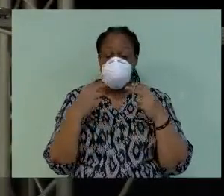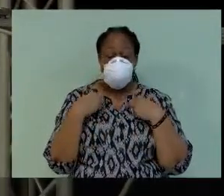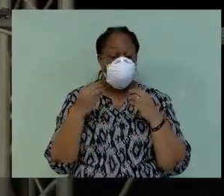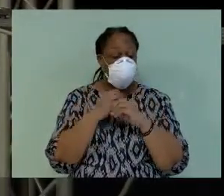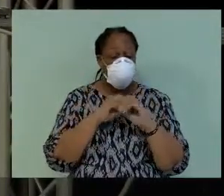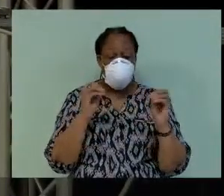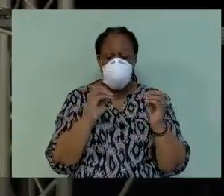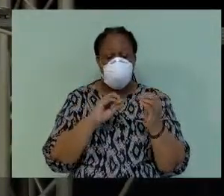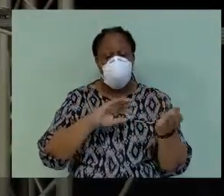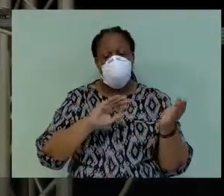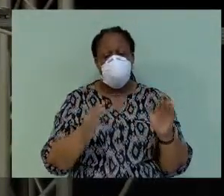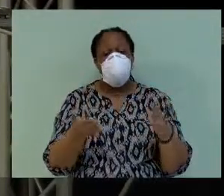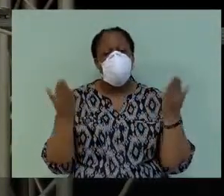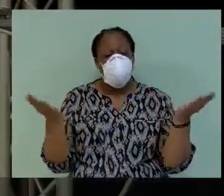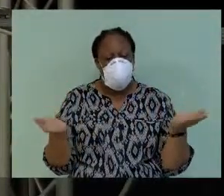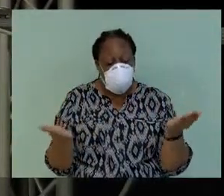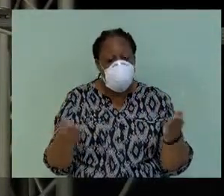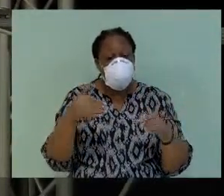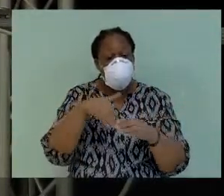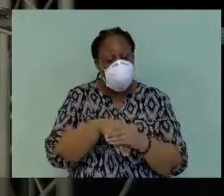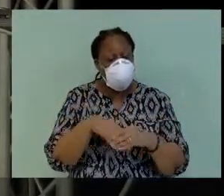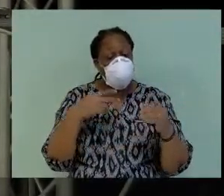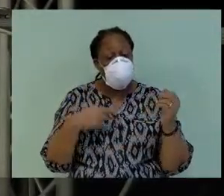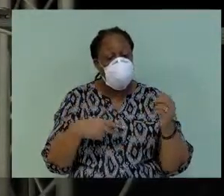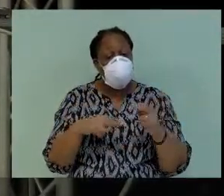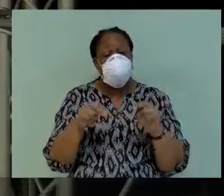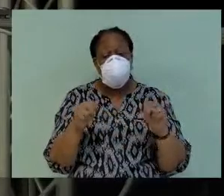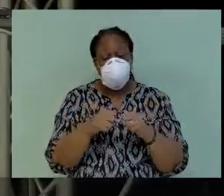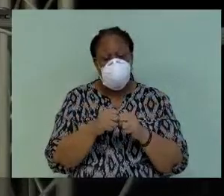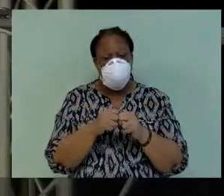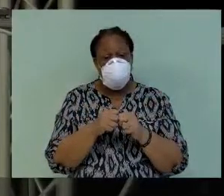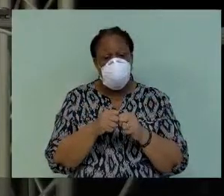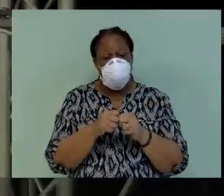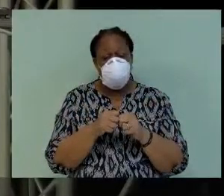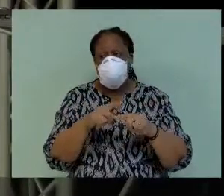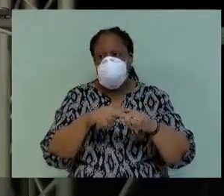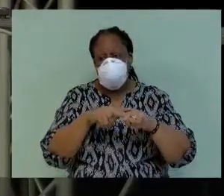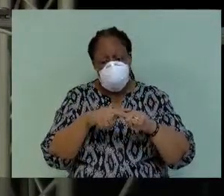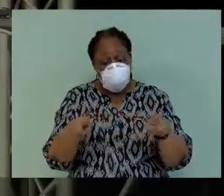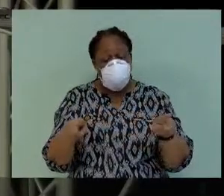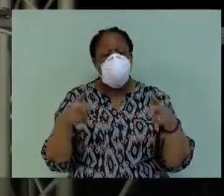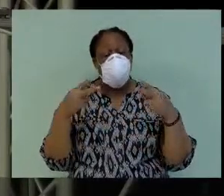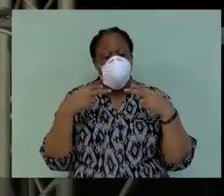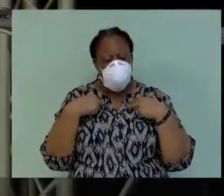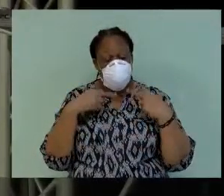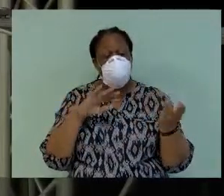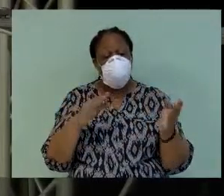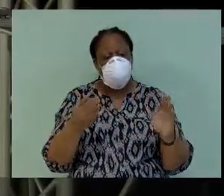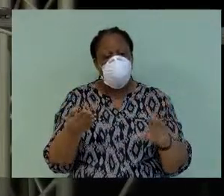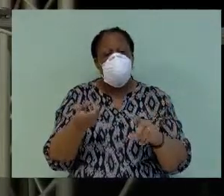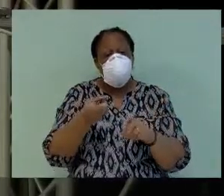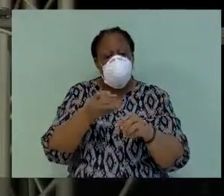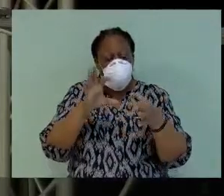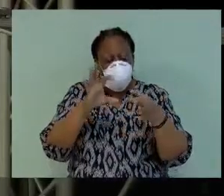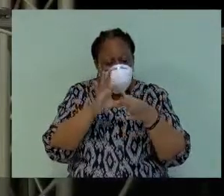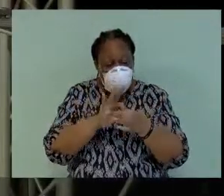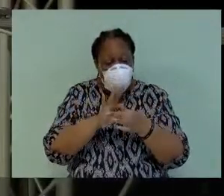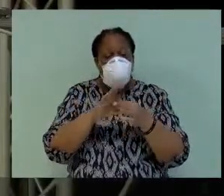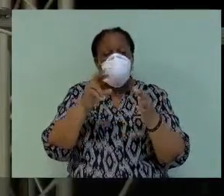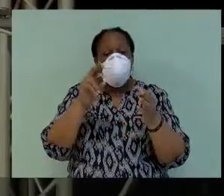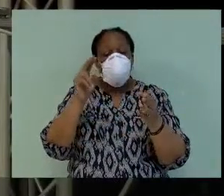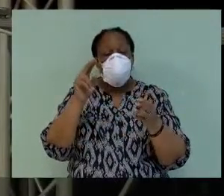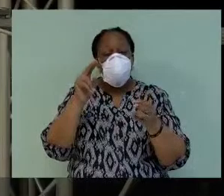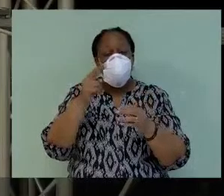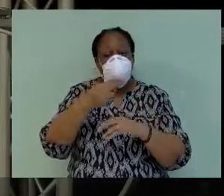deaths of nationals in St. Kitts and Nevis, that doesn't mean that we have not had any deaths of nationals